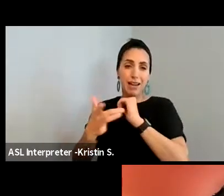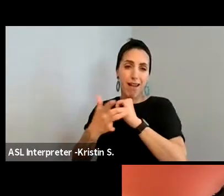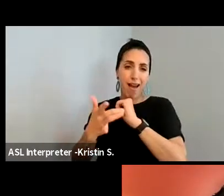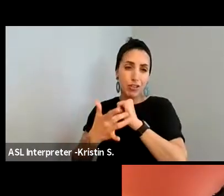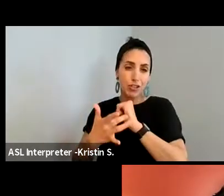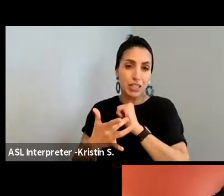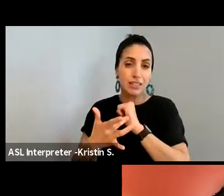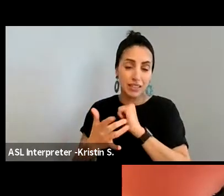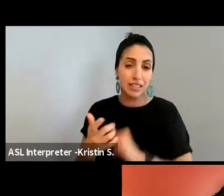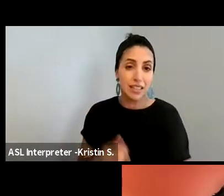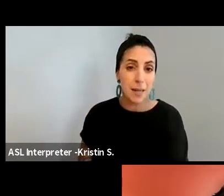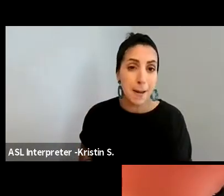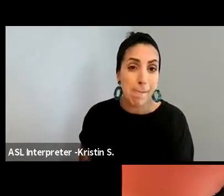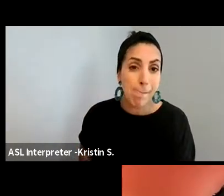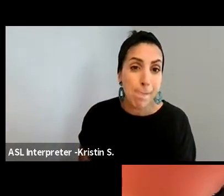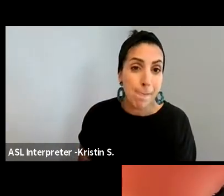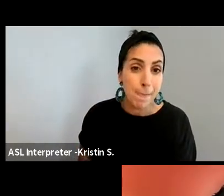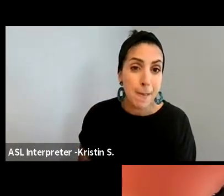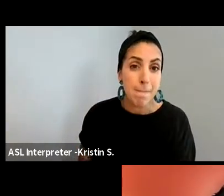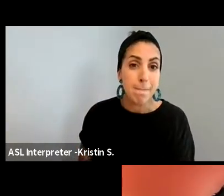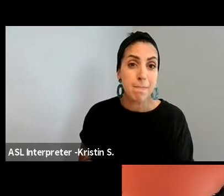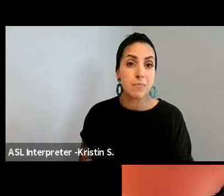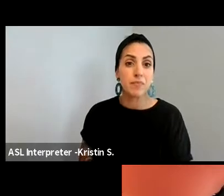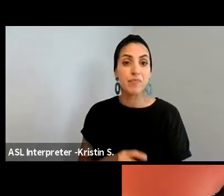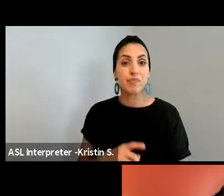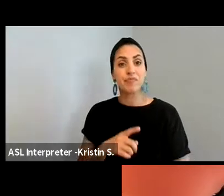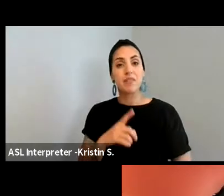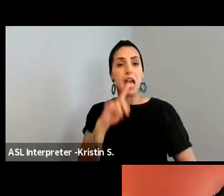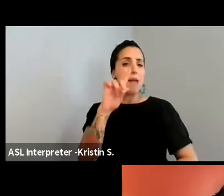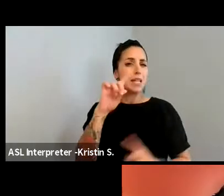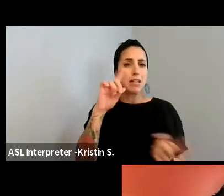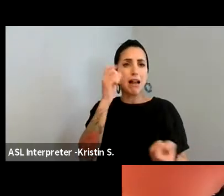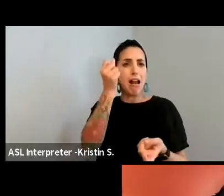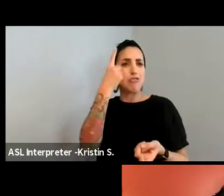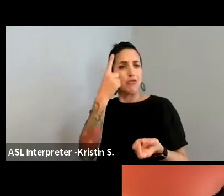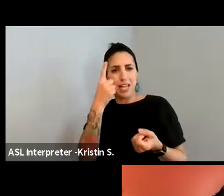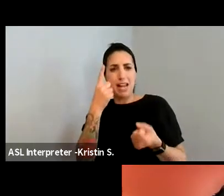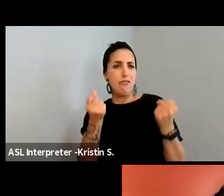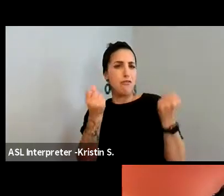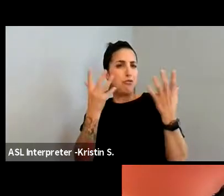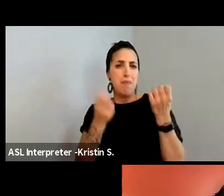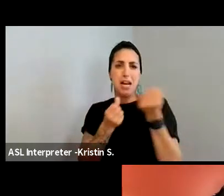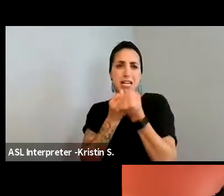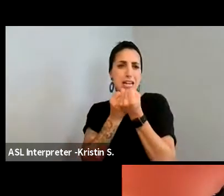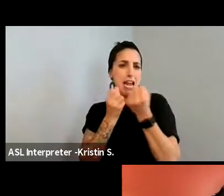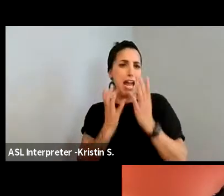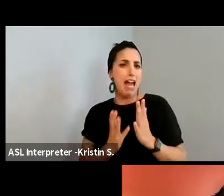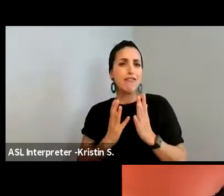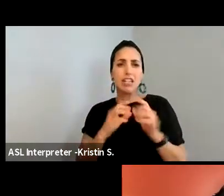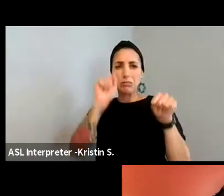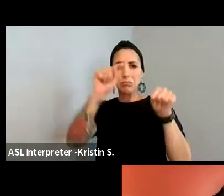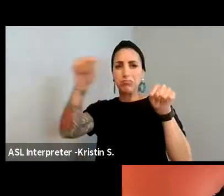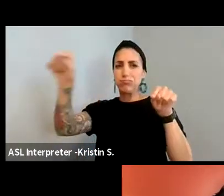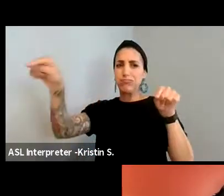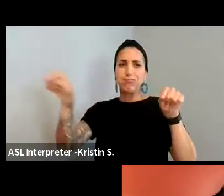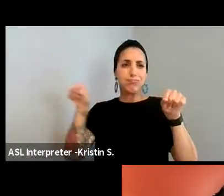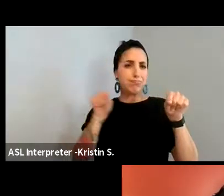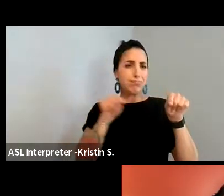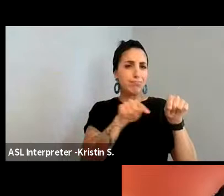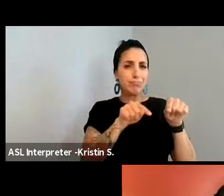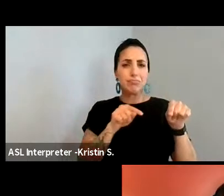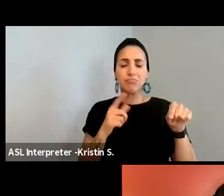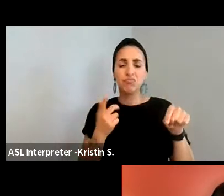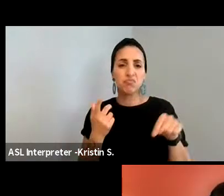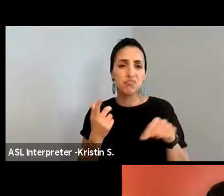And not that there aren't other wonderful advocates in New York. There are. I mean, we're a strong force of fierce